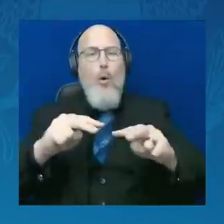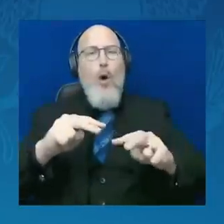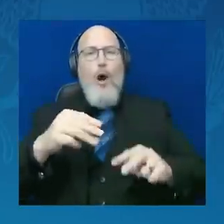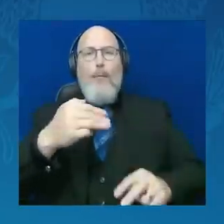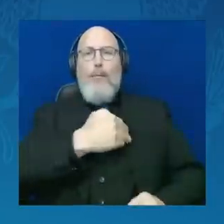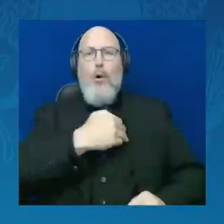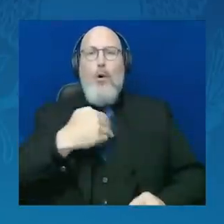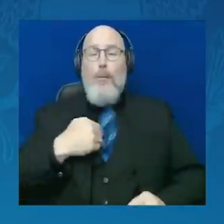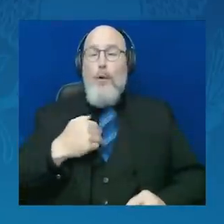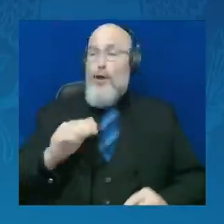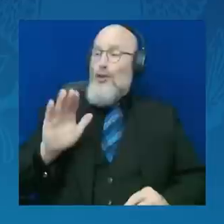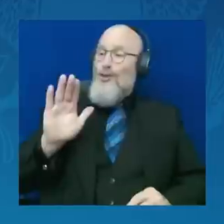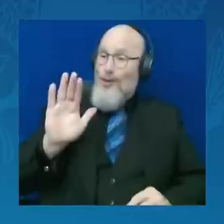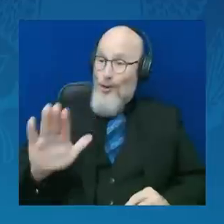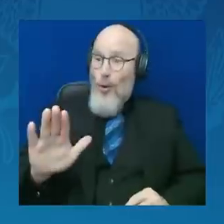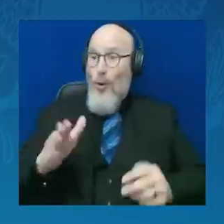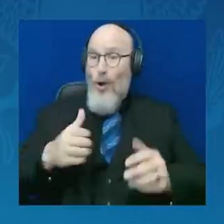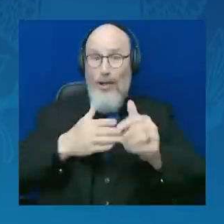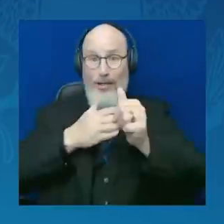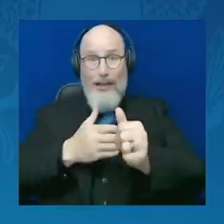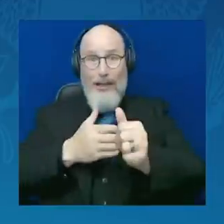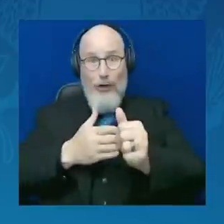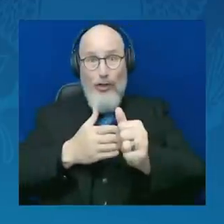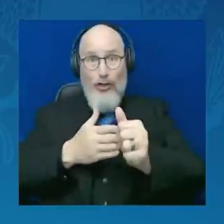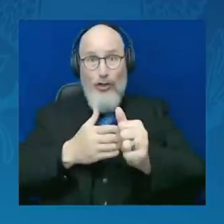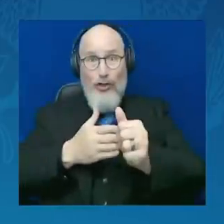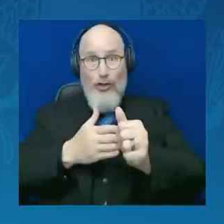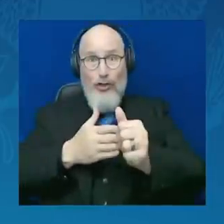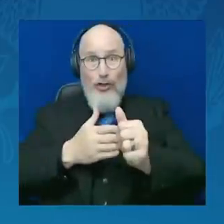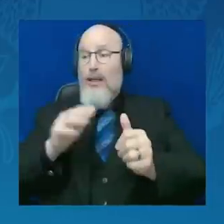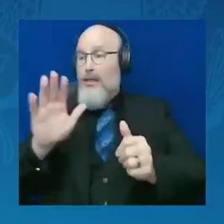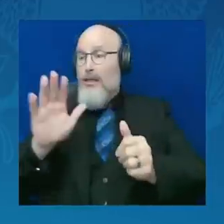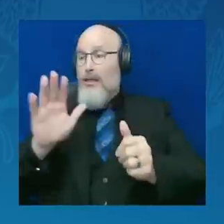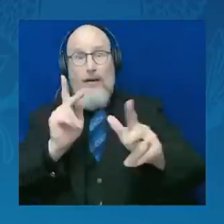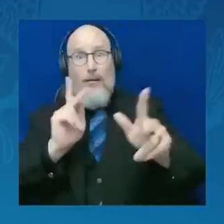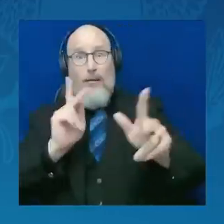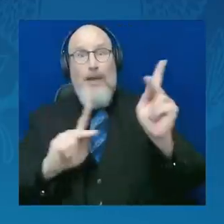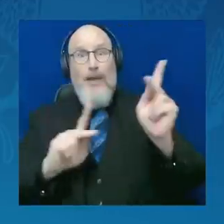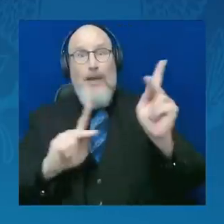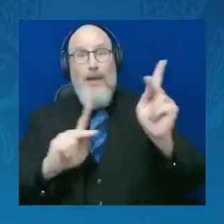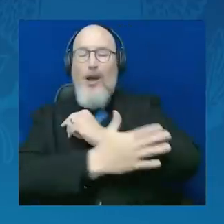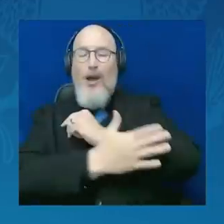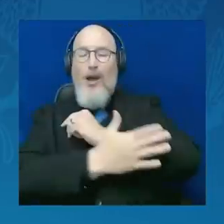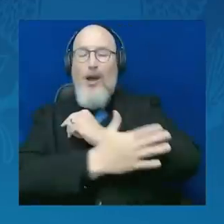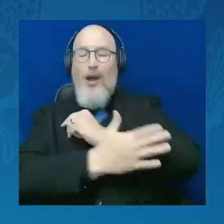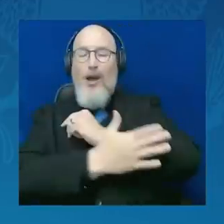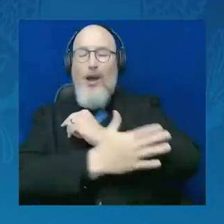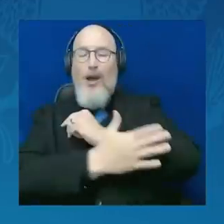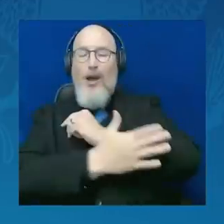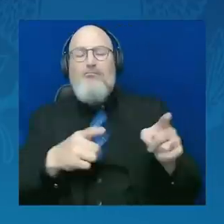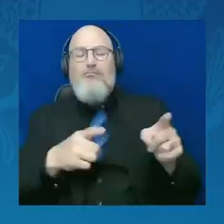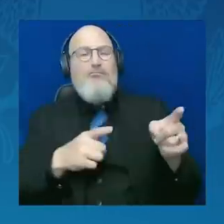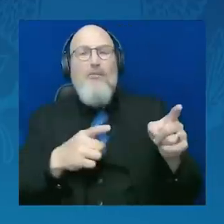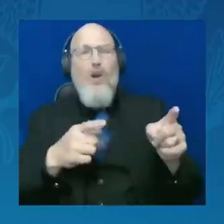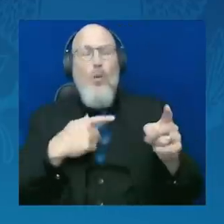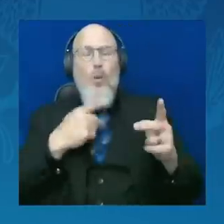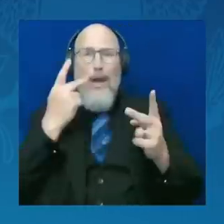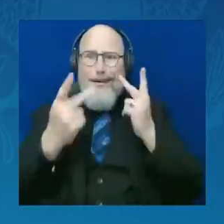of your country. And we've witnessed extraordinary acts of generosity and